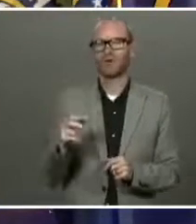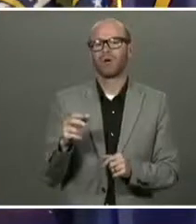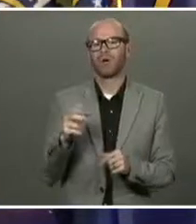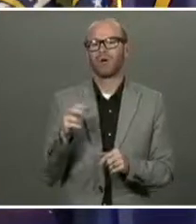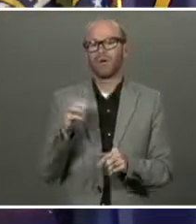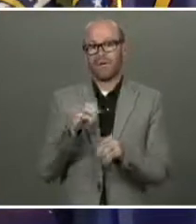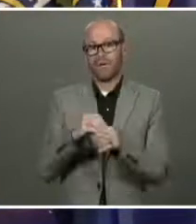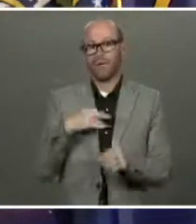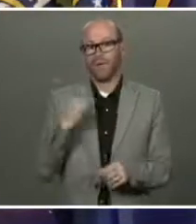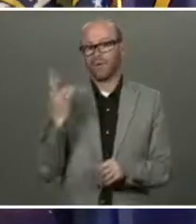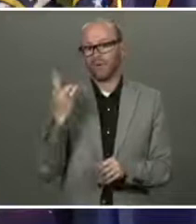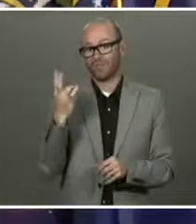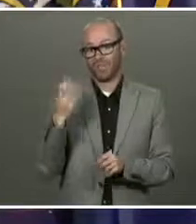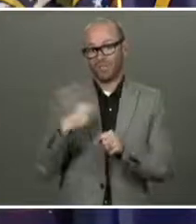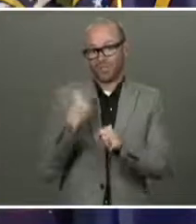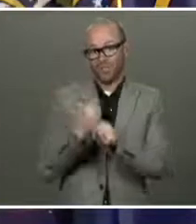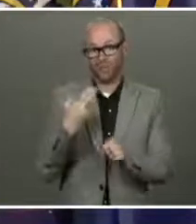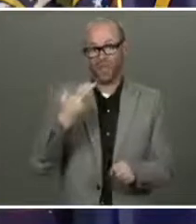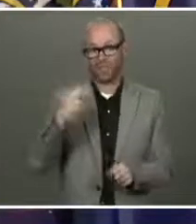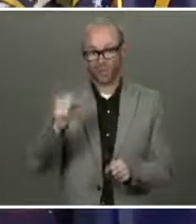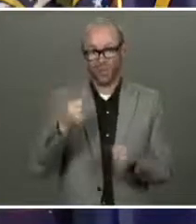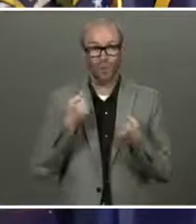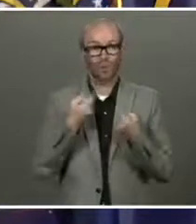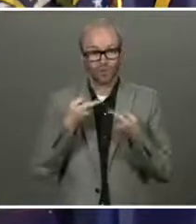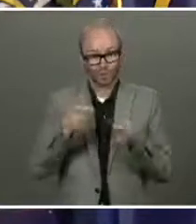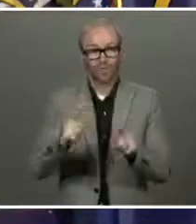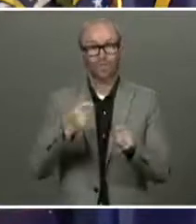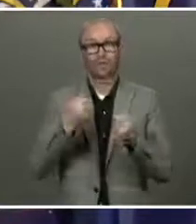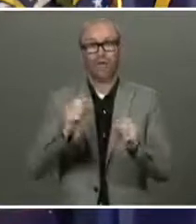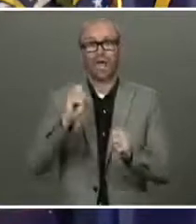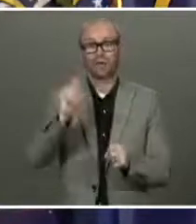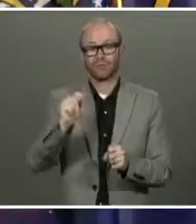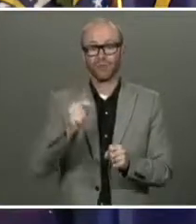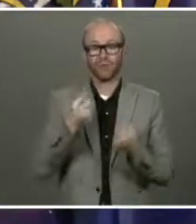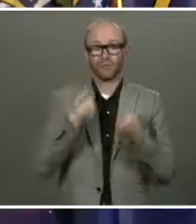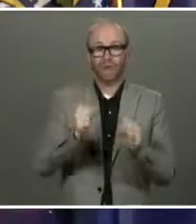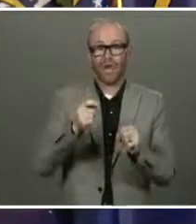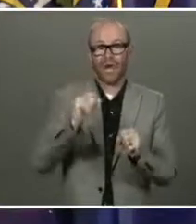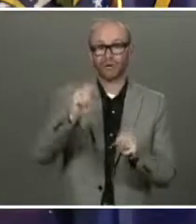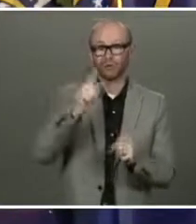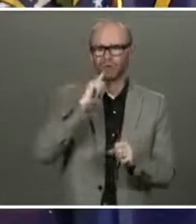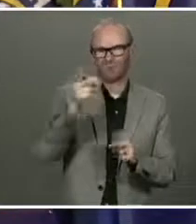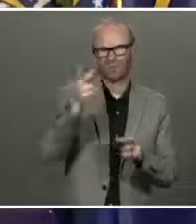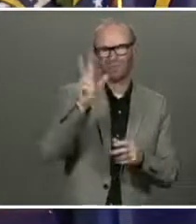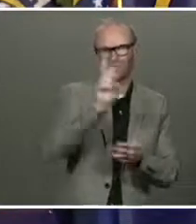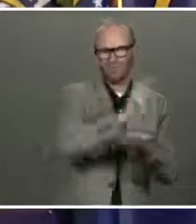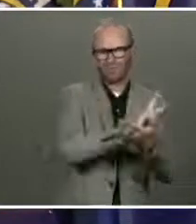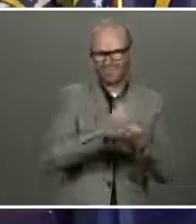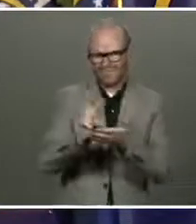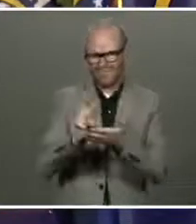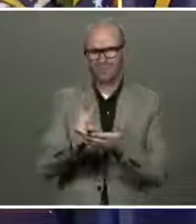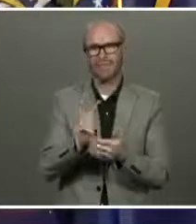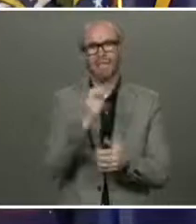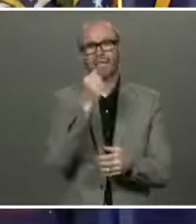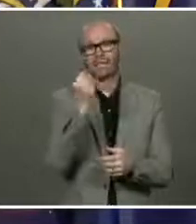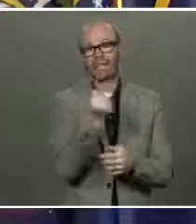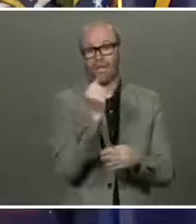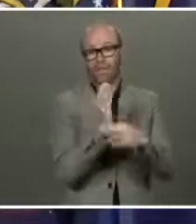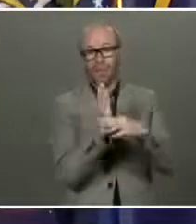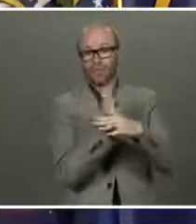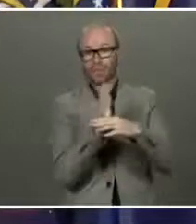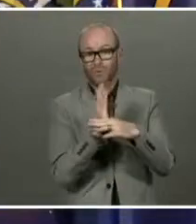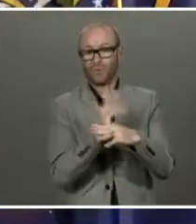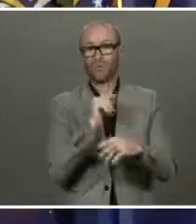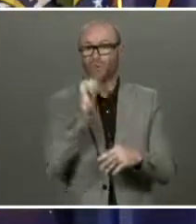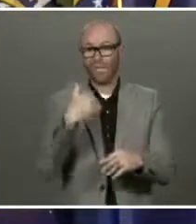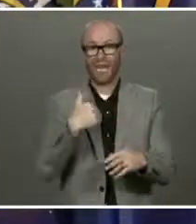In my freshman year of high school, during tryouts, so tryouts went 2 weeks, the Saturday in between when we didn't have